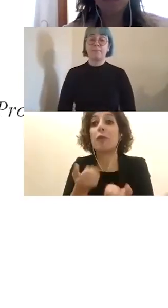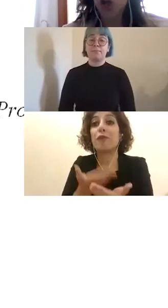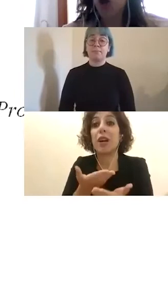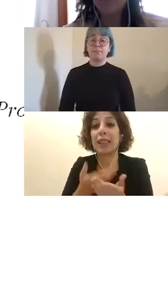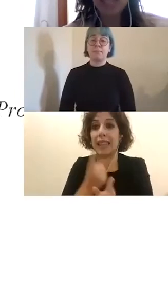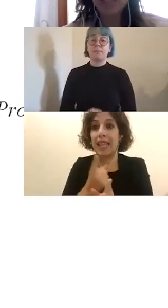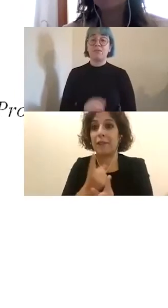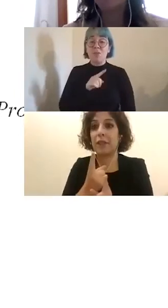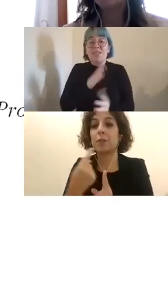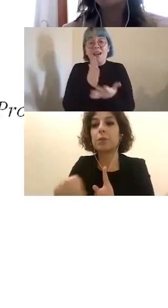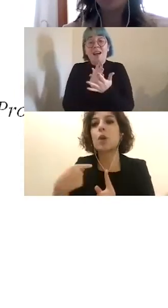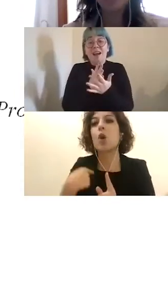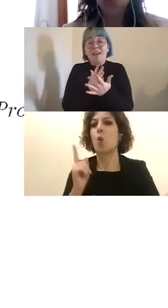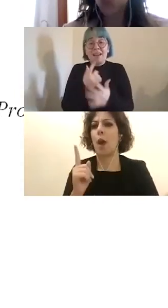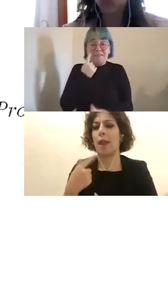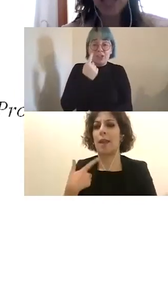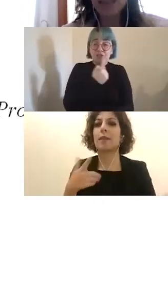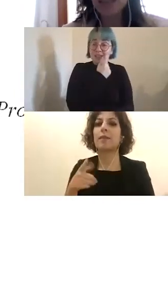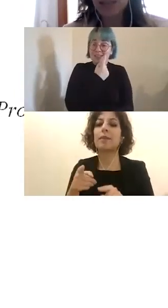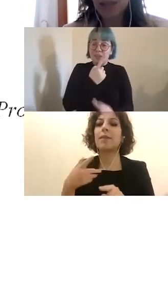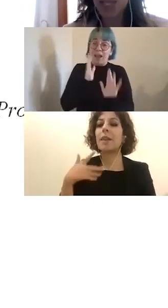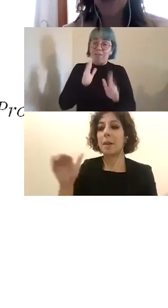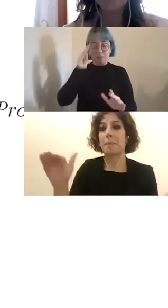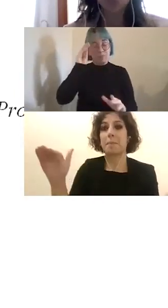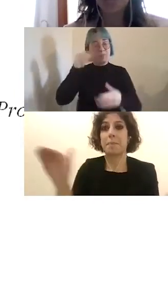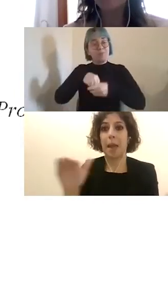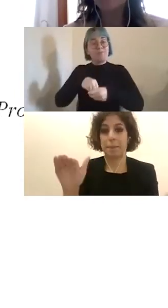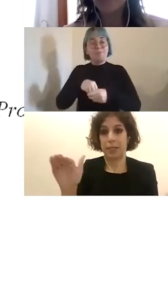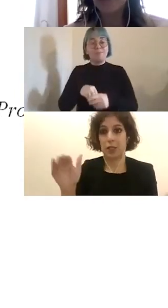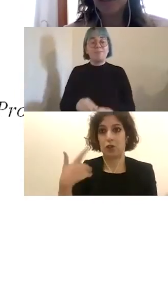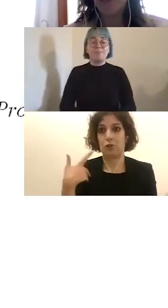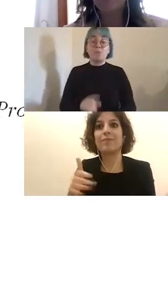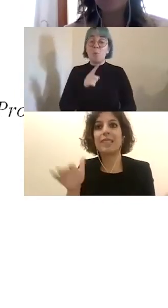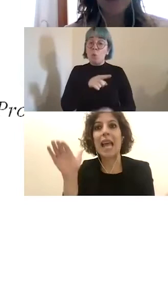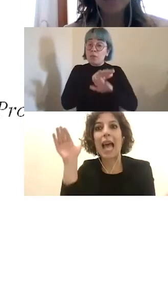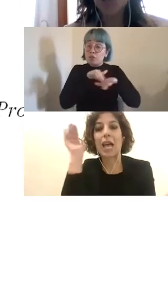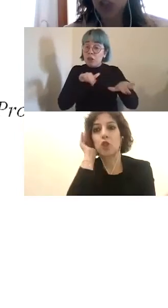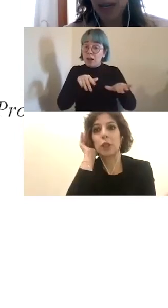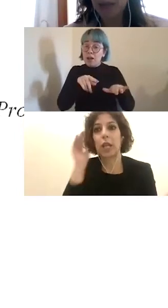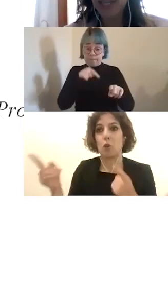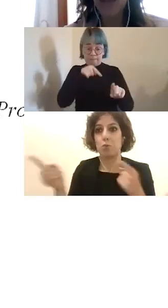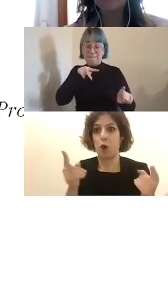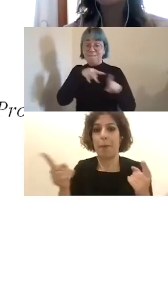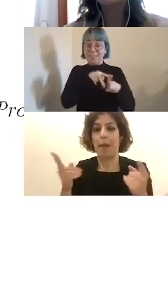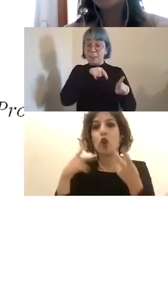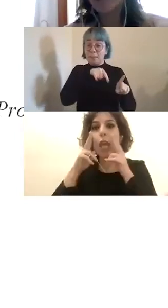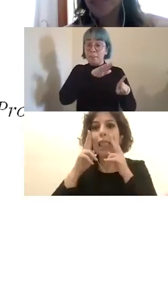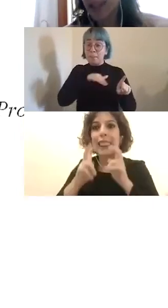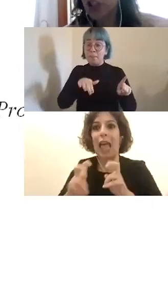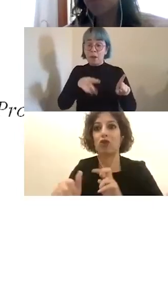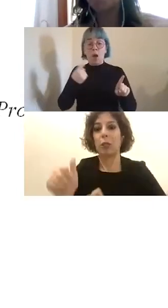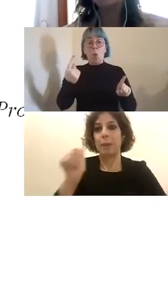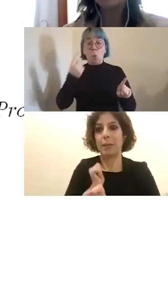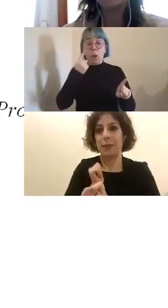the evidentiary element. And so the child, the victim,